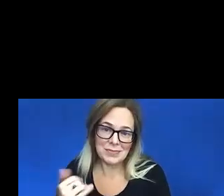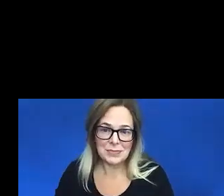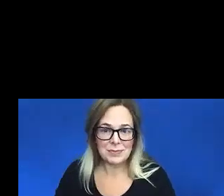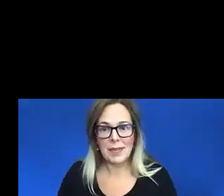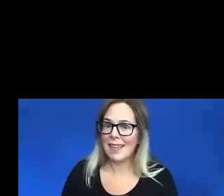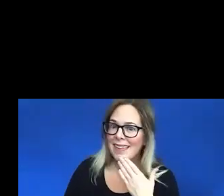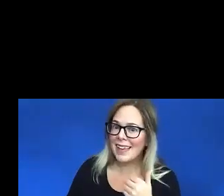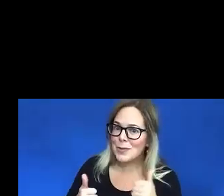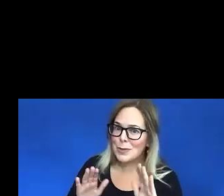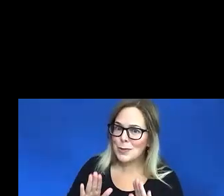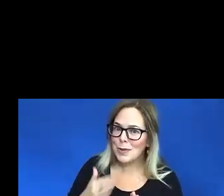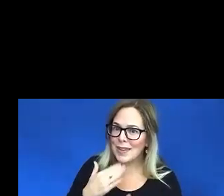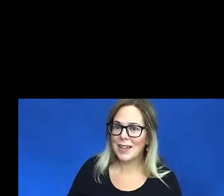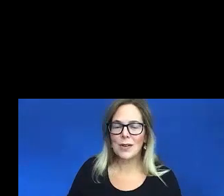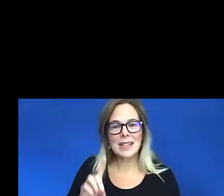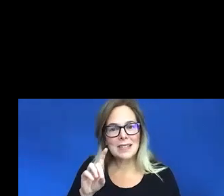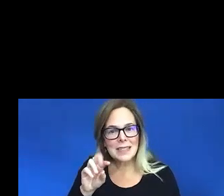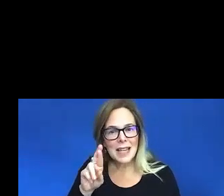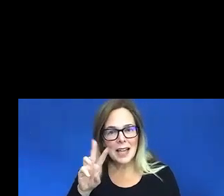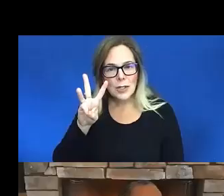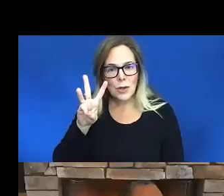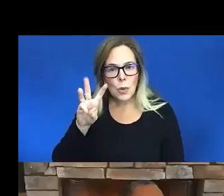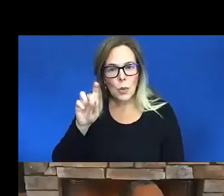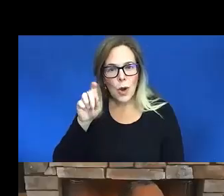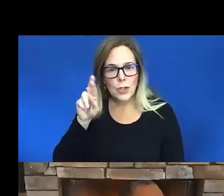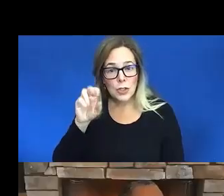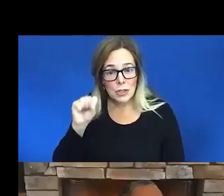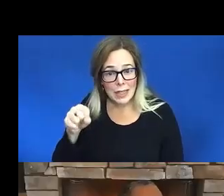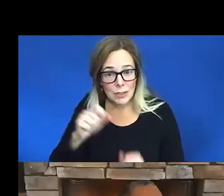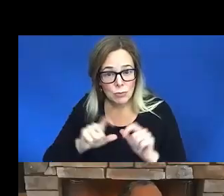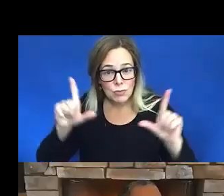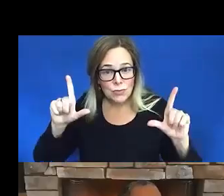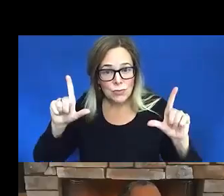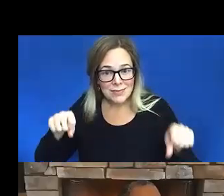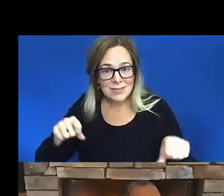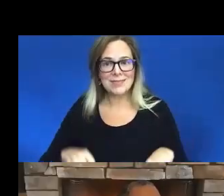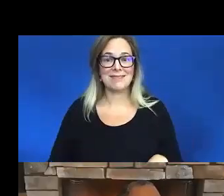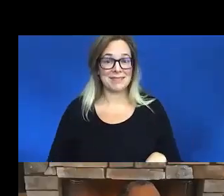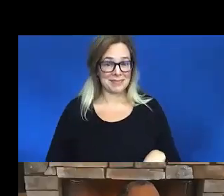Dr. Washer, if you could join. Yep, I'm right here.